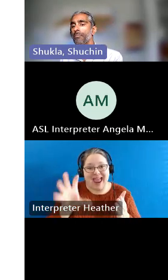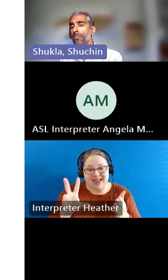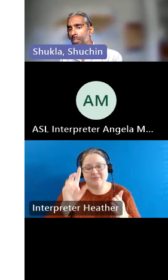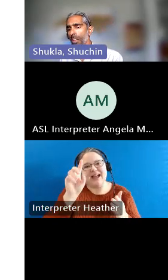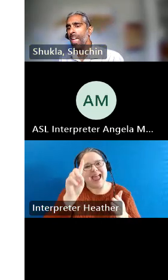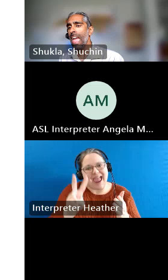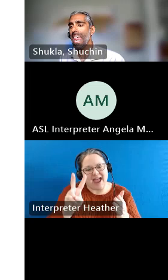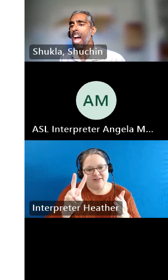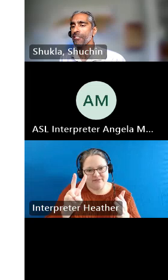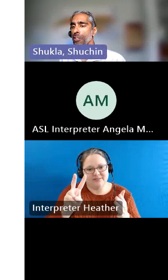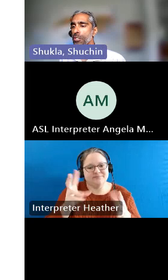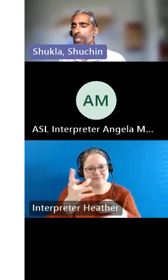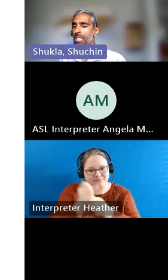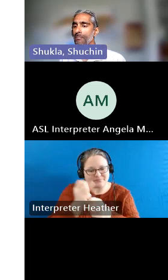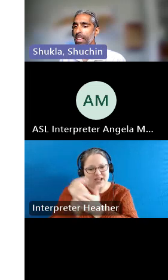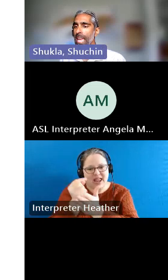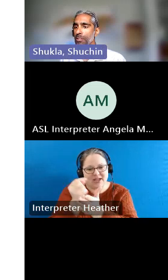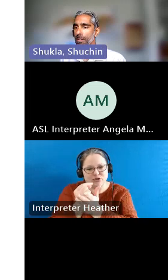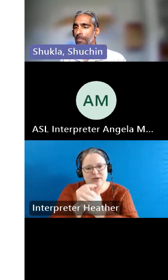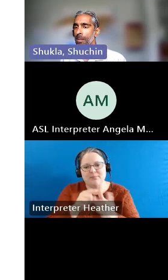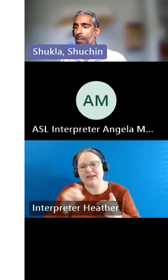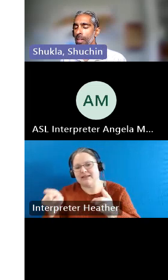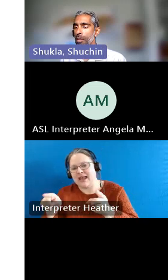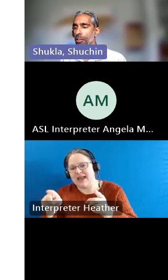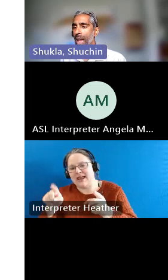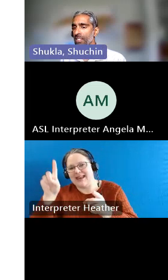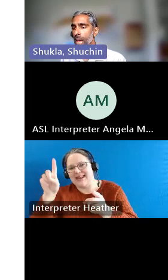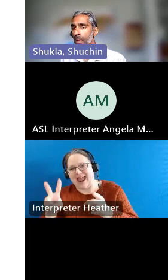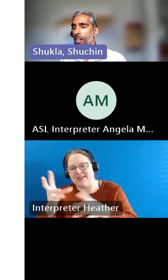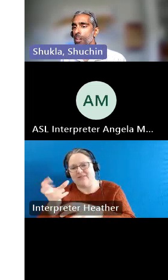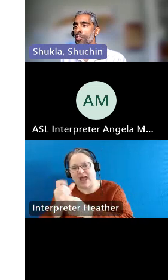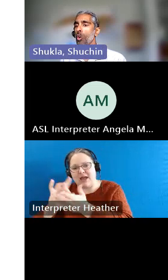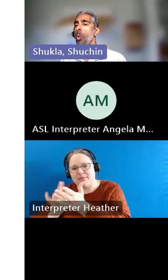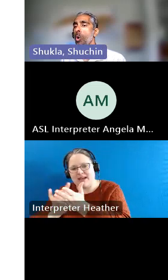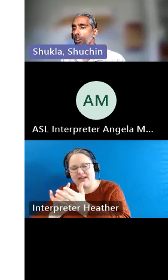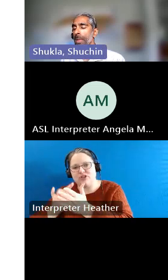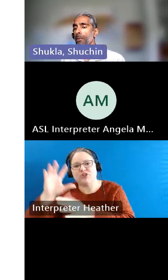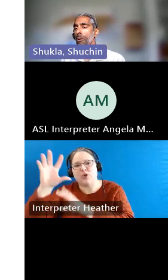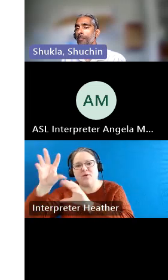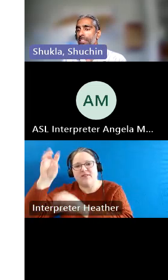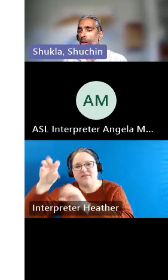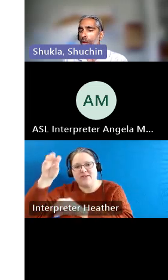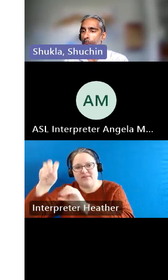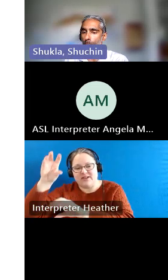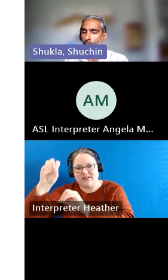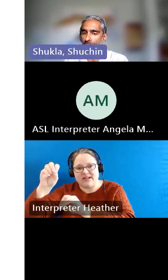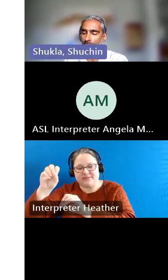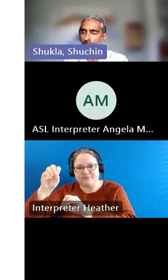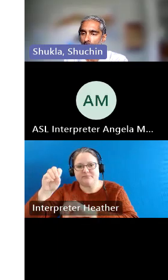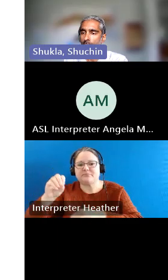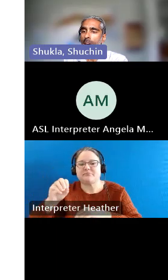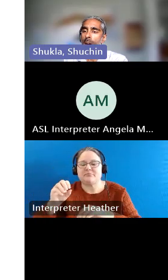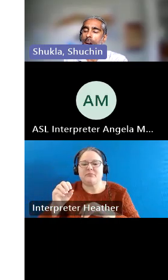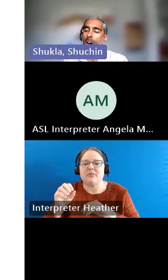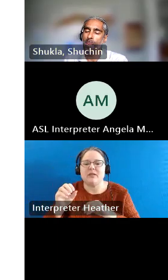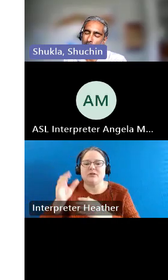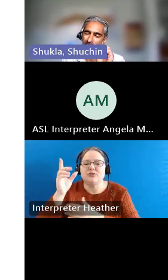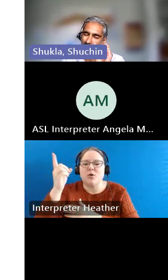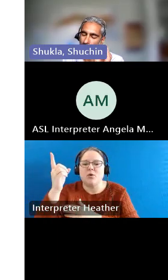treatment, and half of those received medication, and the other half did not. So a quarter of people are on methadone or